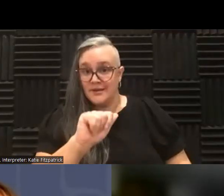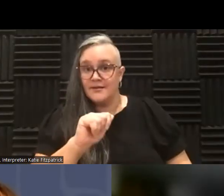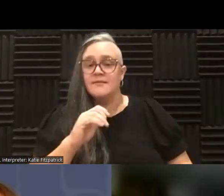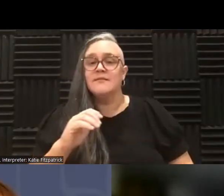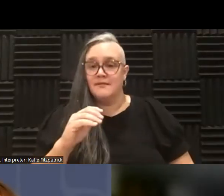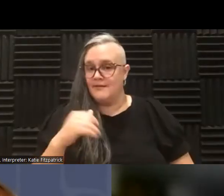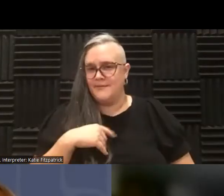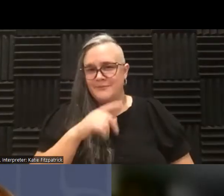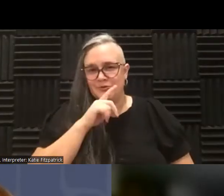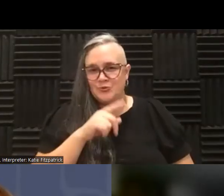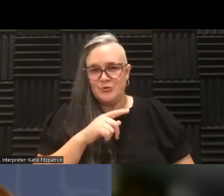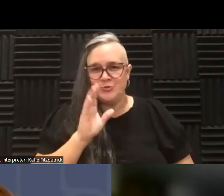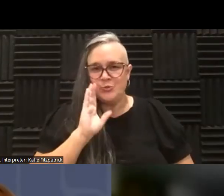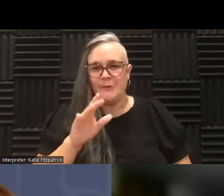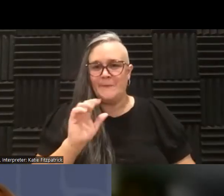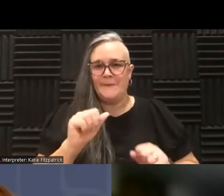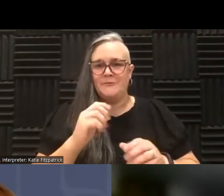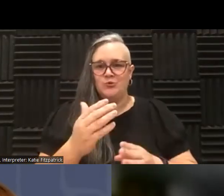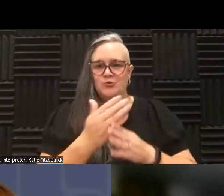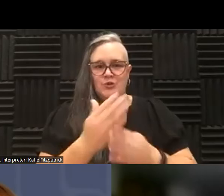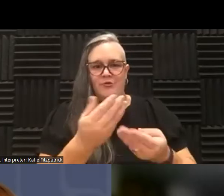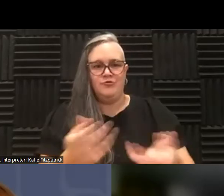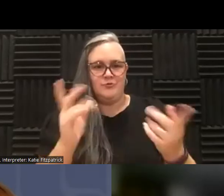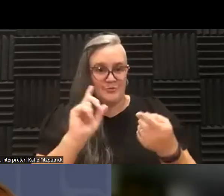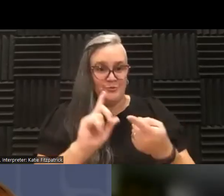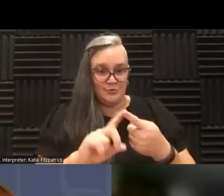I'm sure we'll be able to share them with attendees.